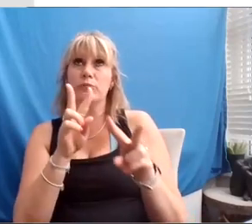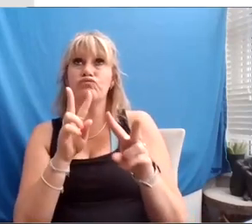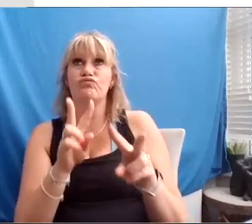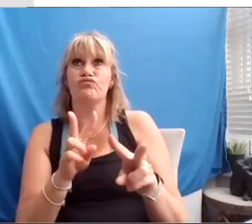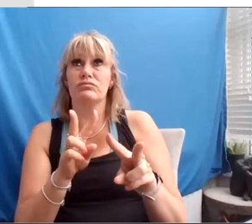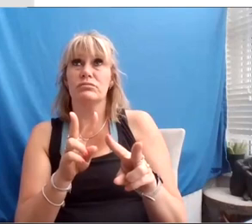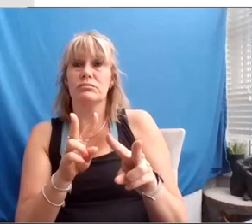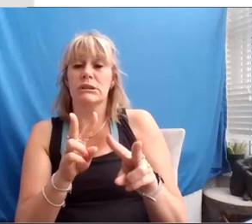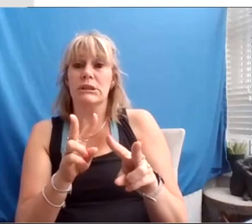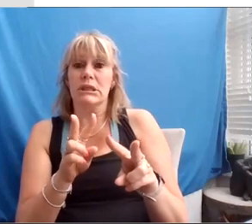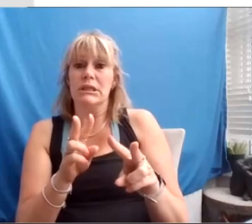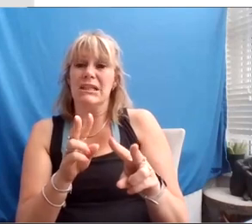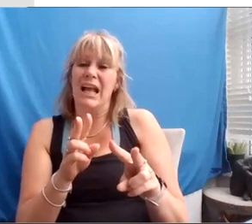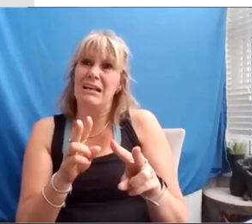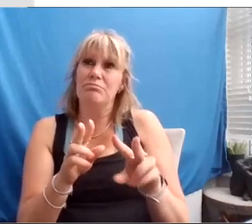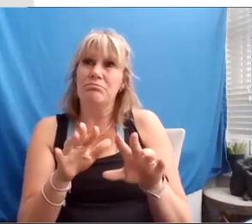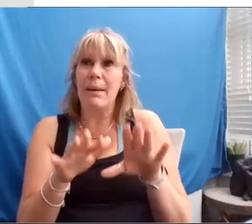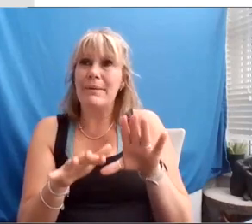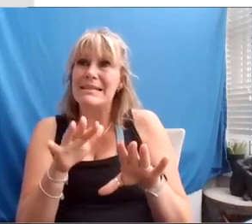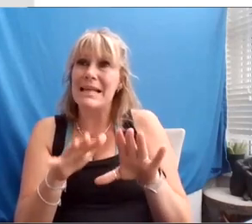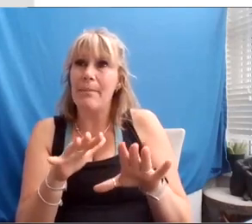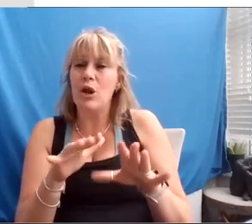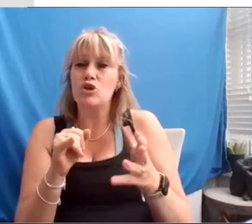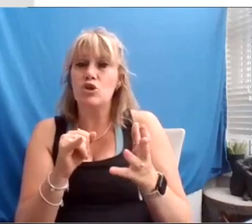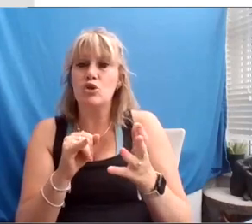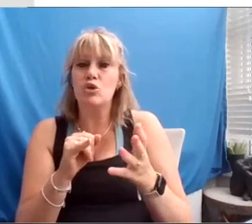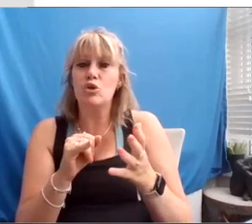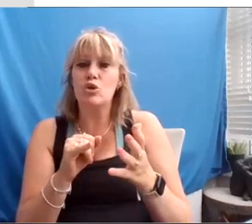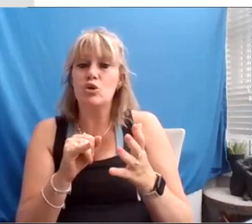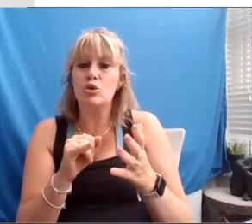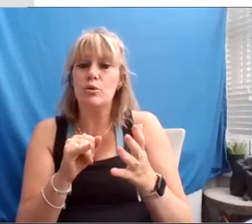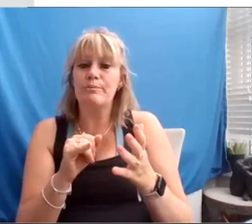almost sci-fi-ish, I would kind of describe the image.